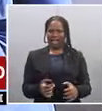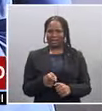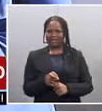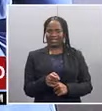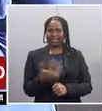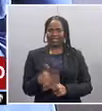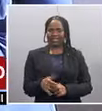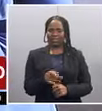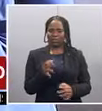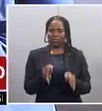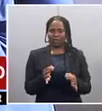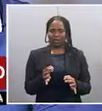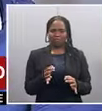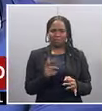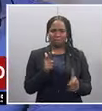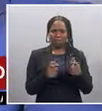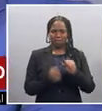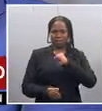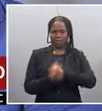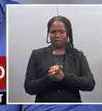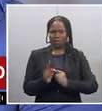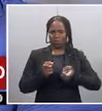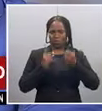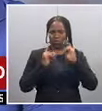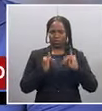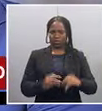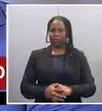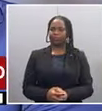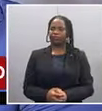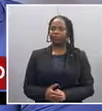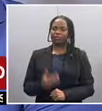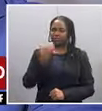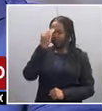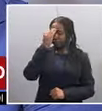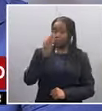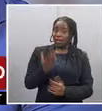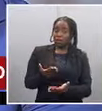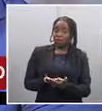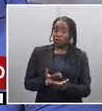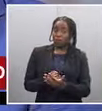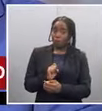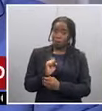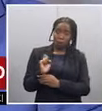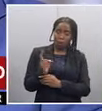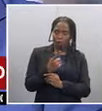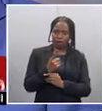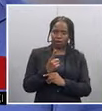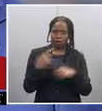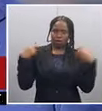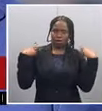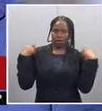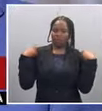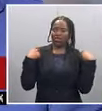of political killings. We know that and understand that it is not possible for every one of us to be secure, to be provided